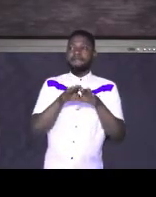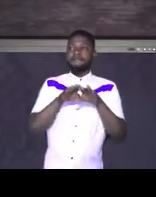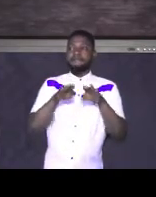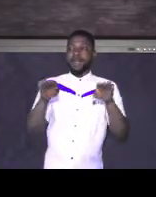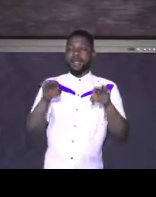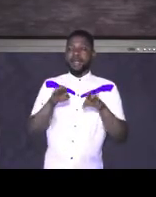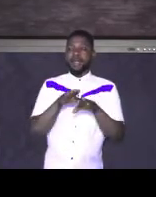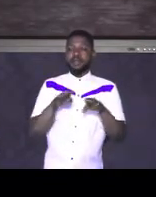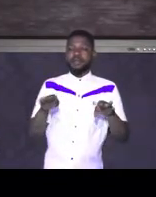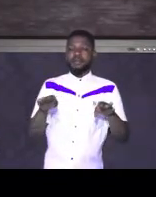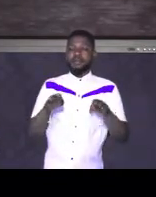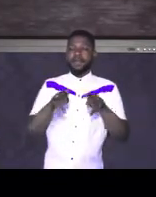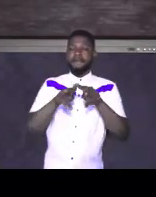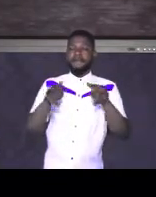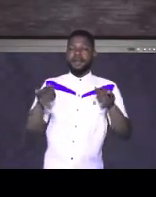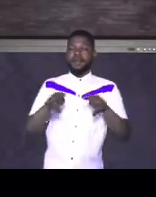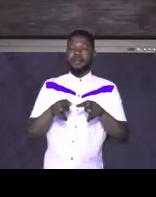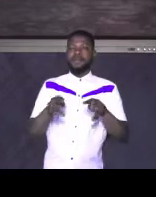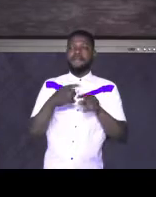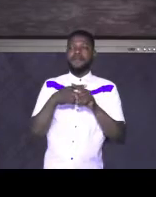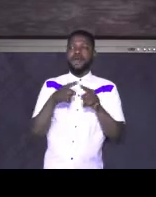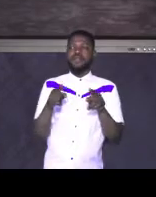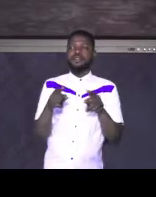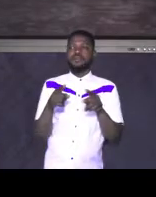a parallelogram. But